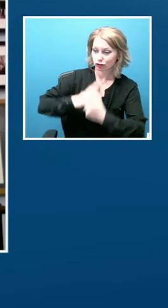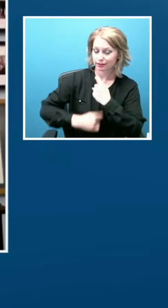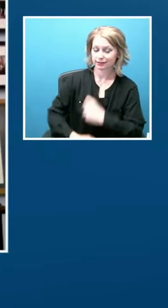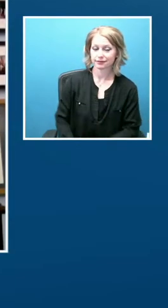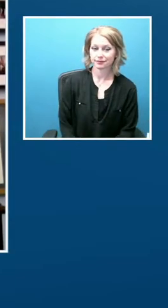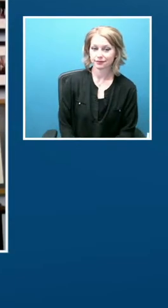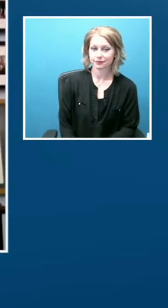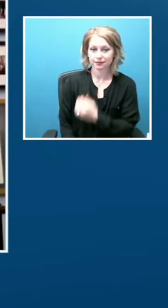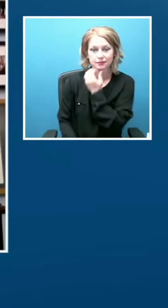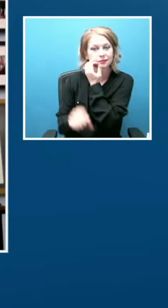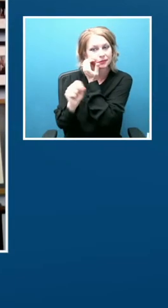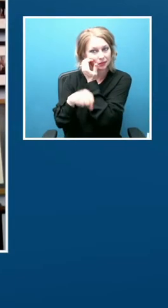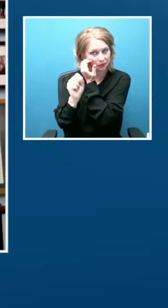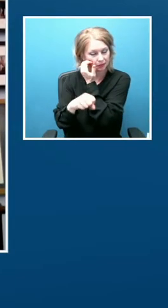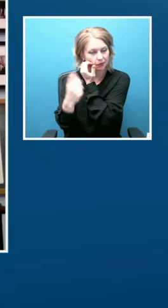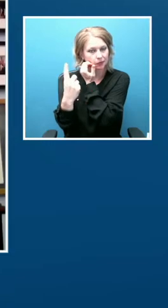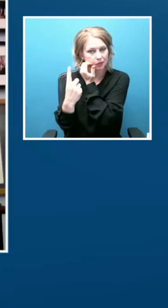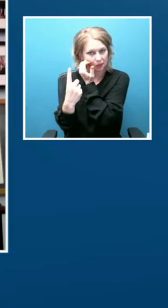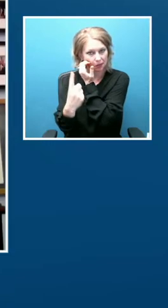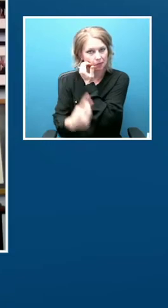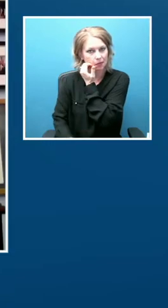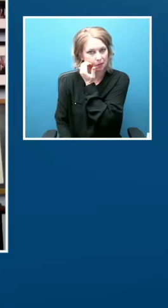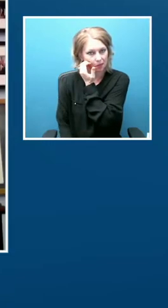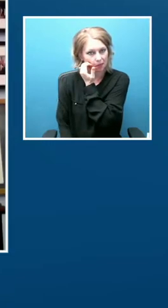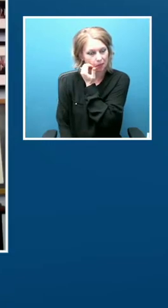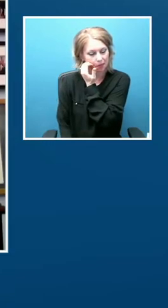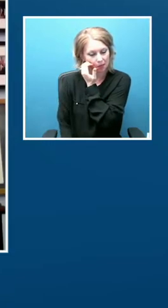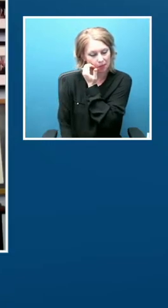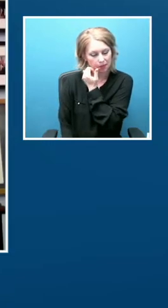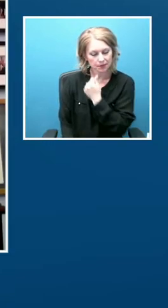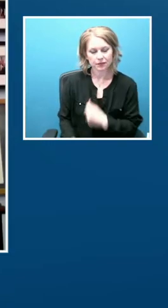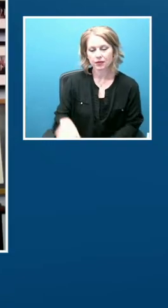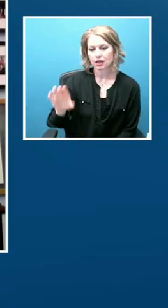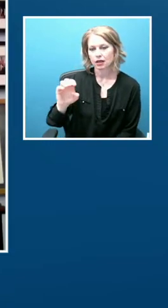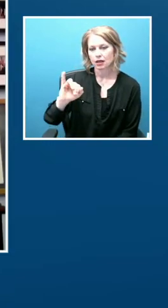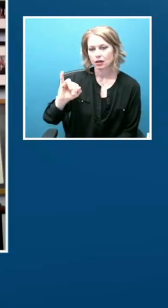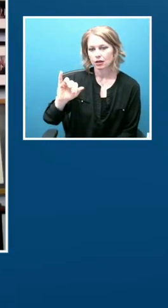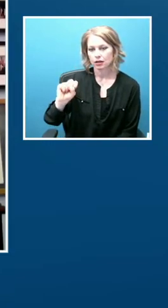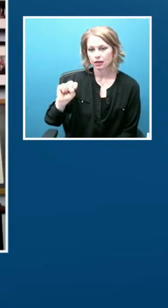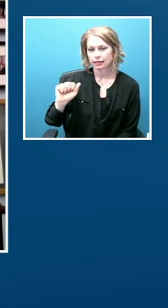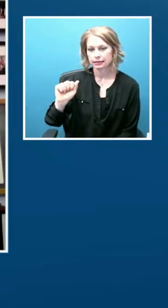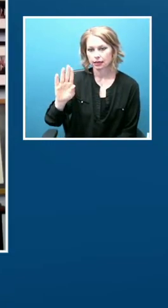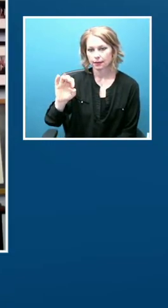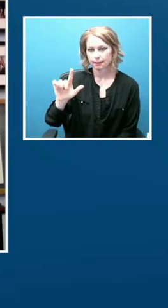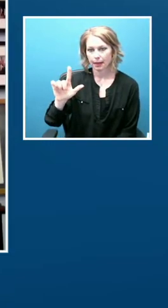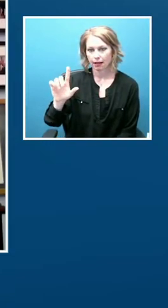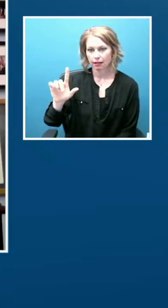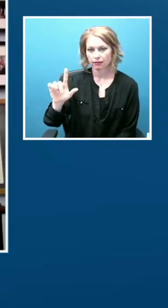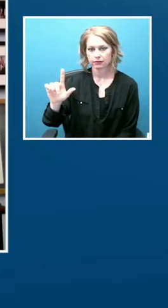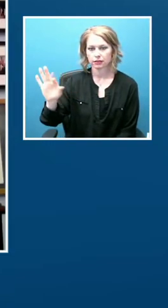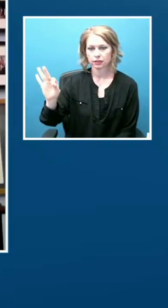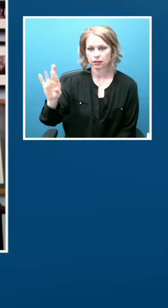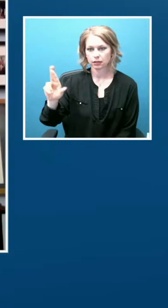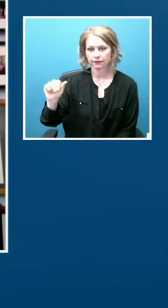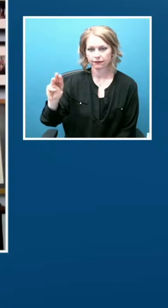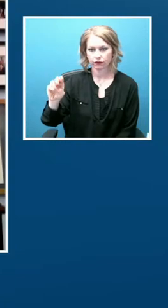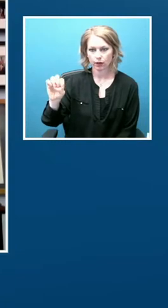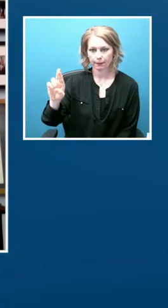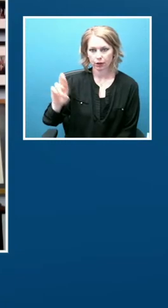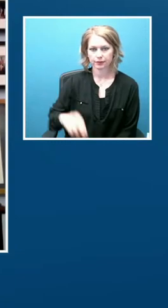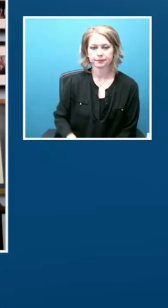Yes, we have one last question from Isabel Framer. Feel free, we'll unmute you, and the floor is yours. Mr.